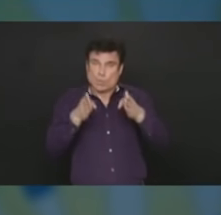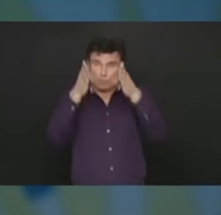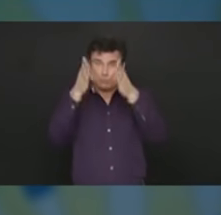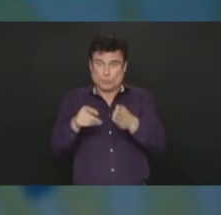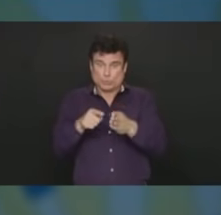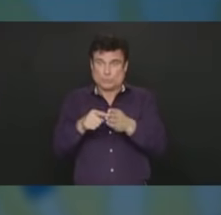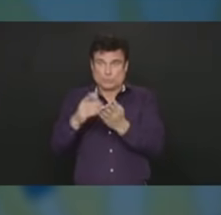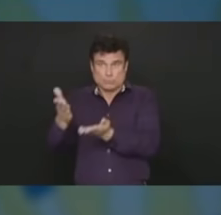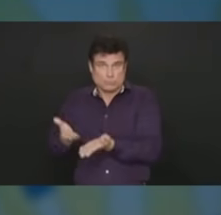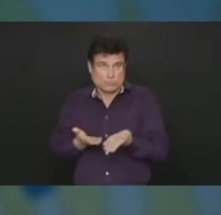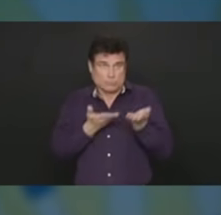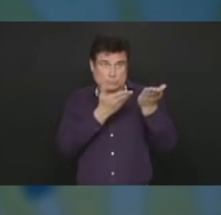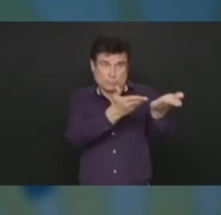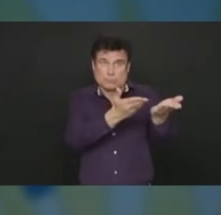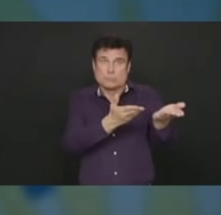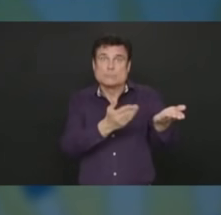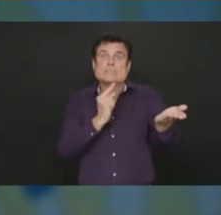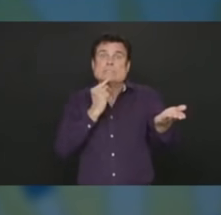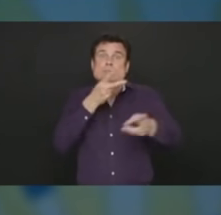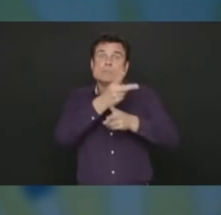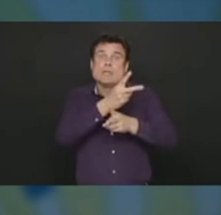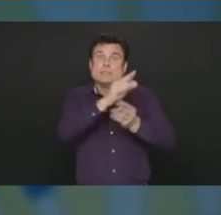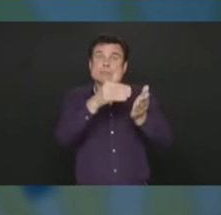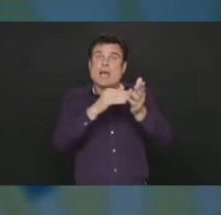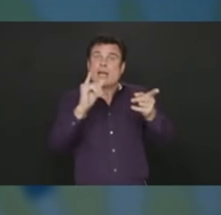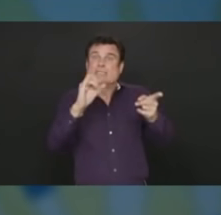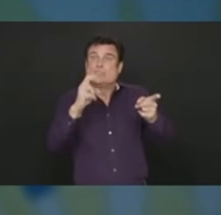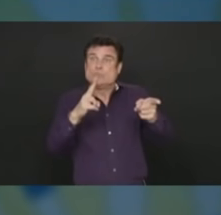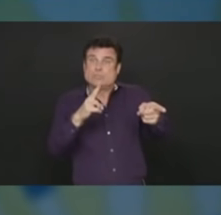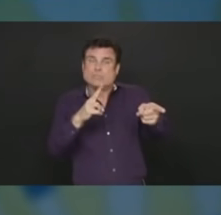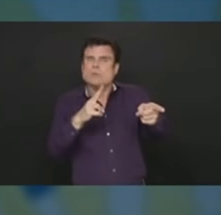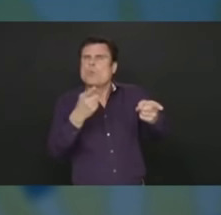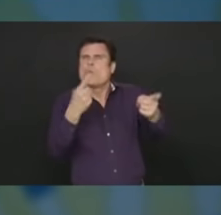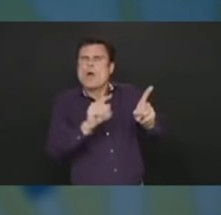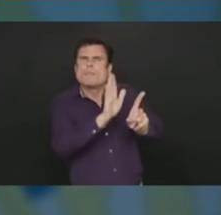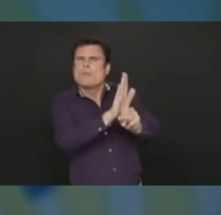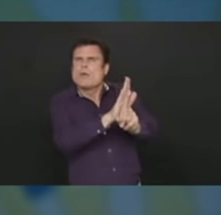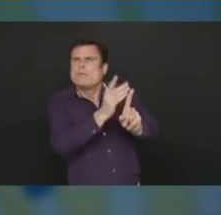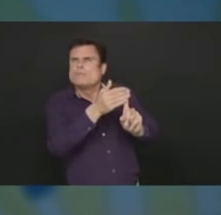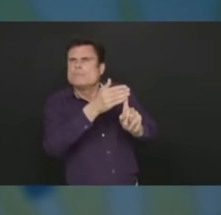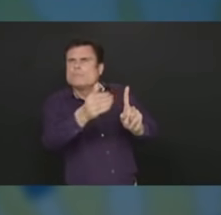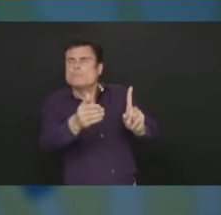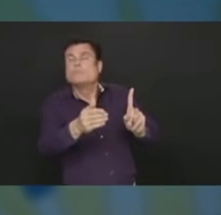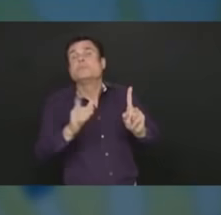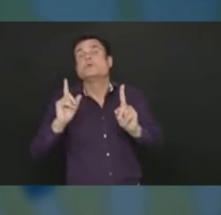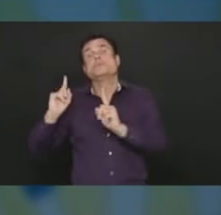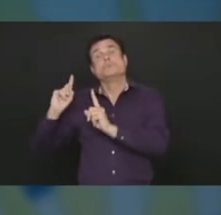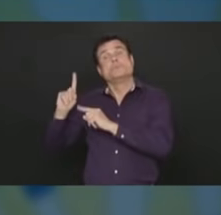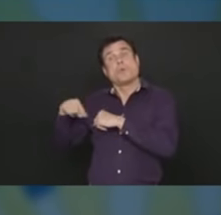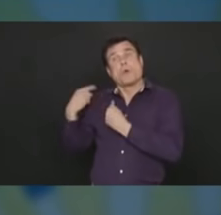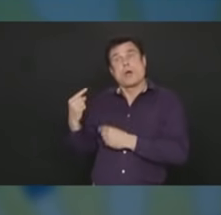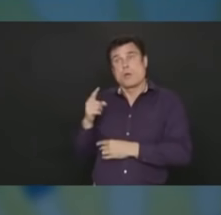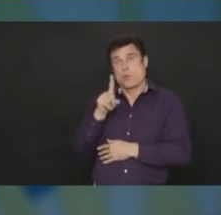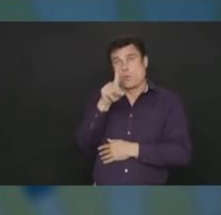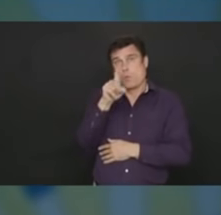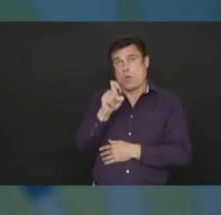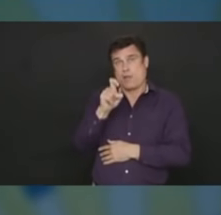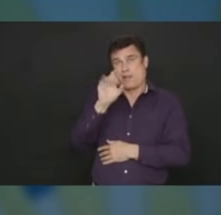who required critical care. And of those, 28 people died. So